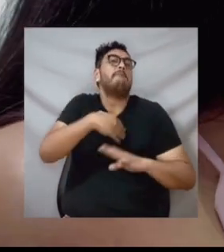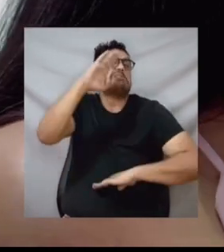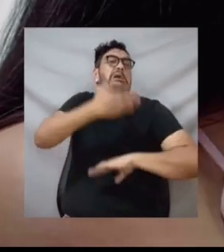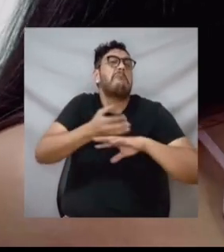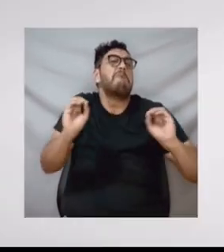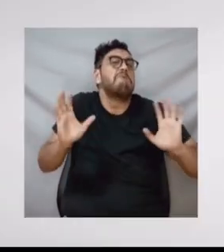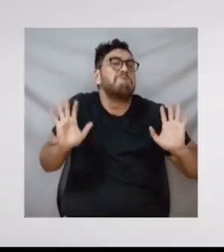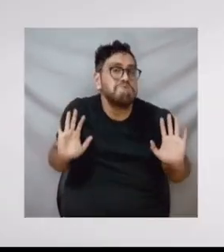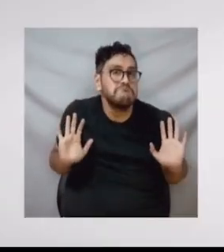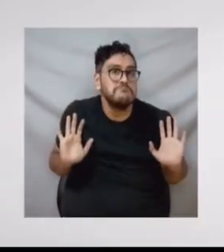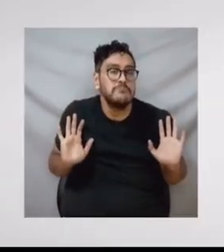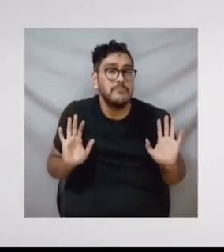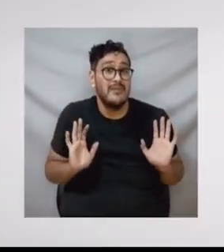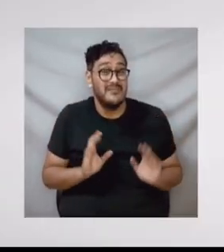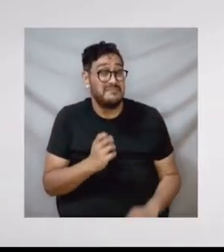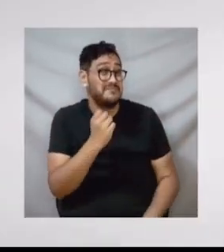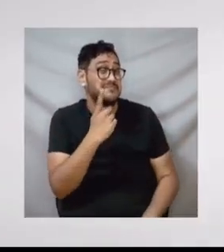with my son